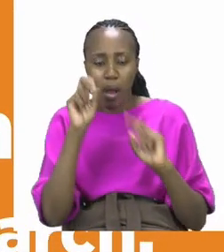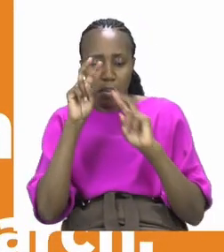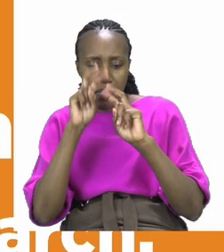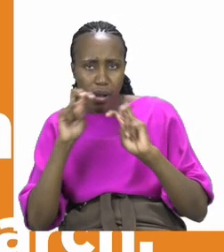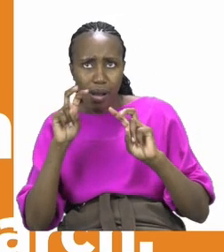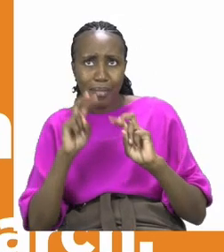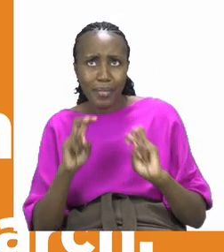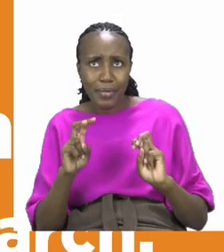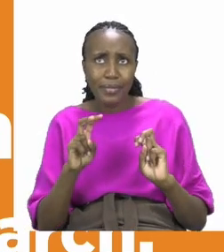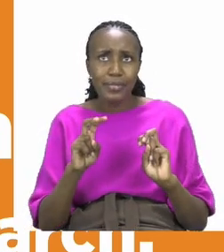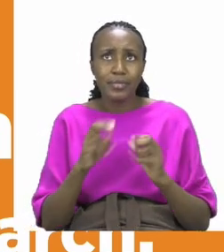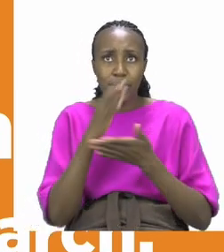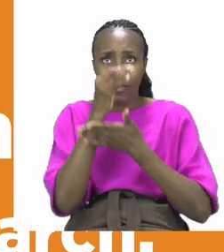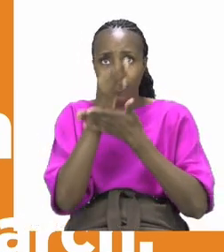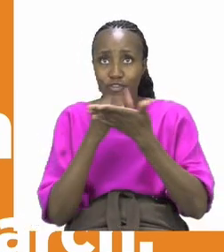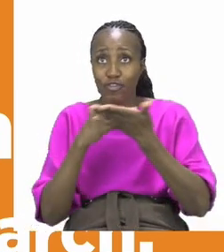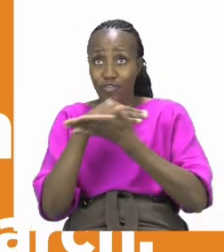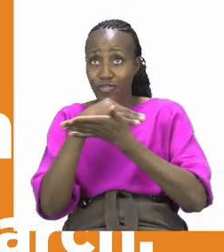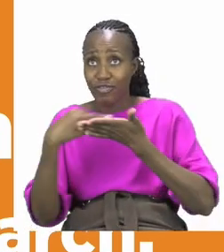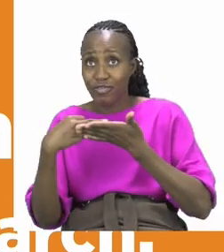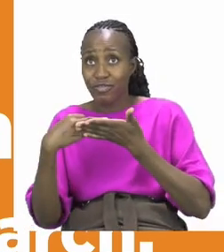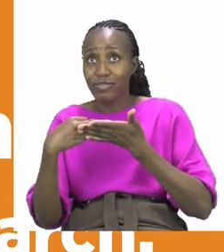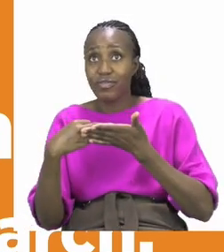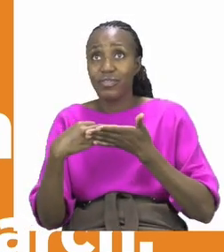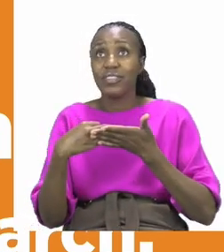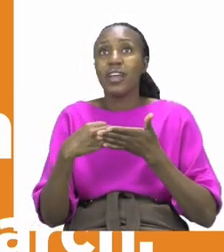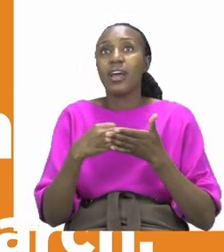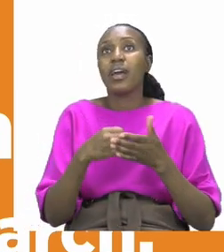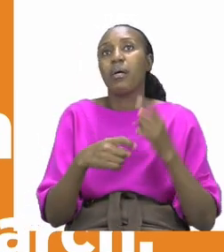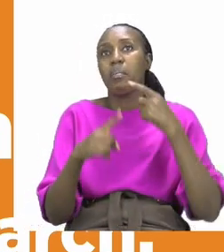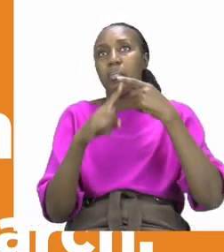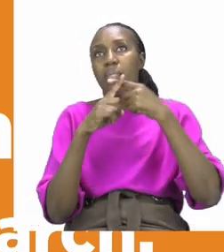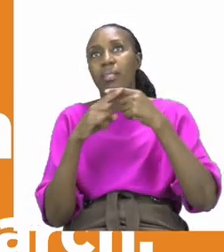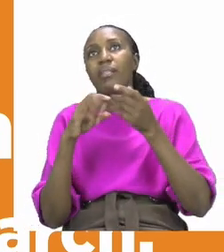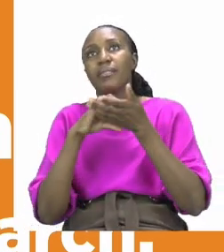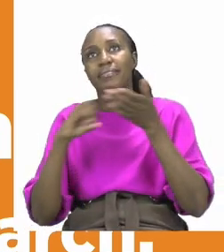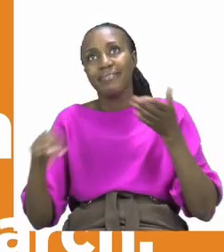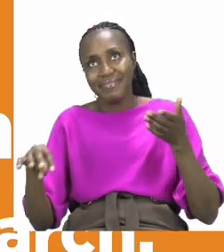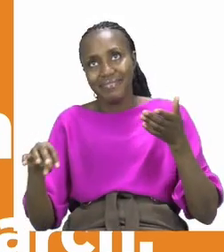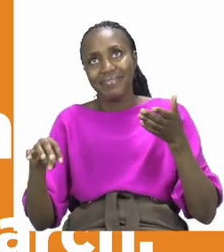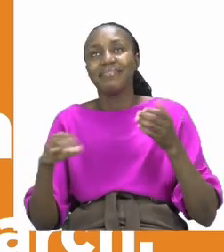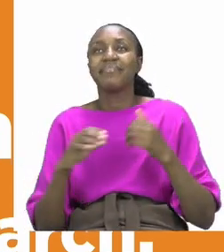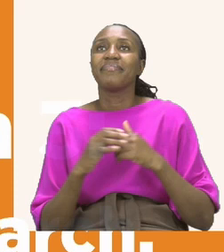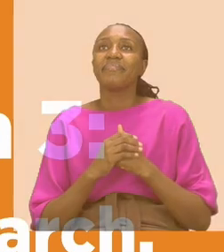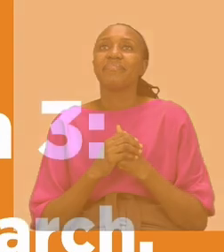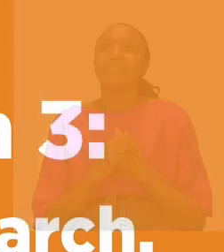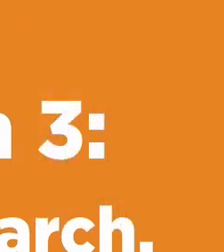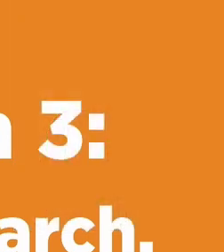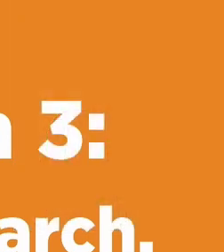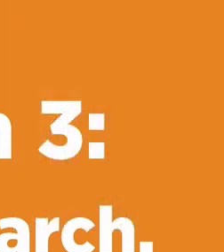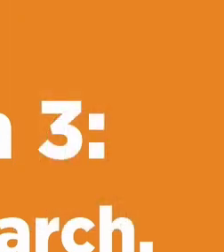search, fractions, and problem solving.